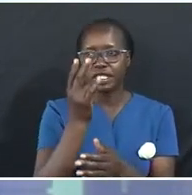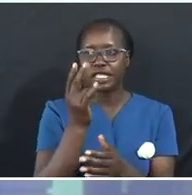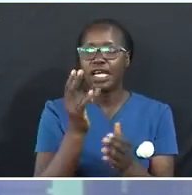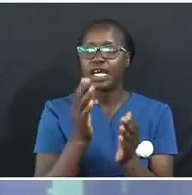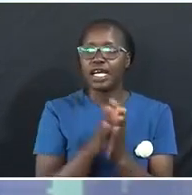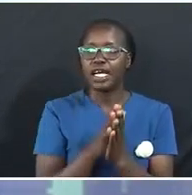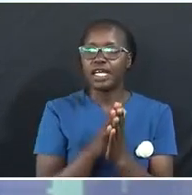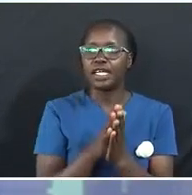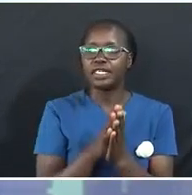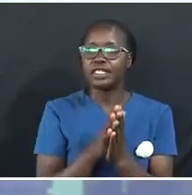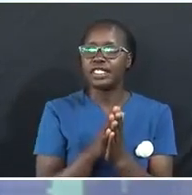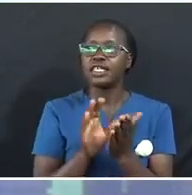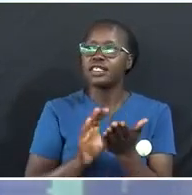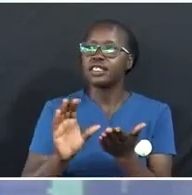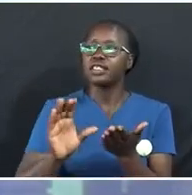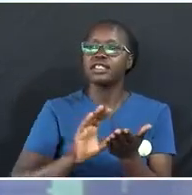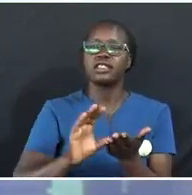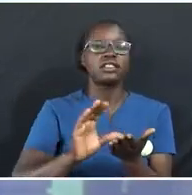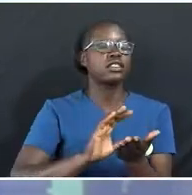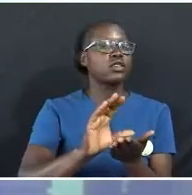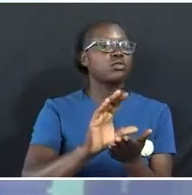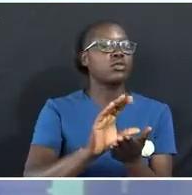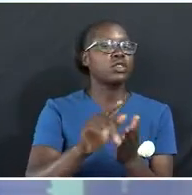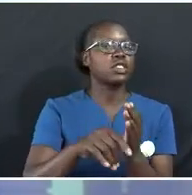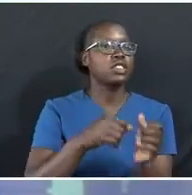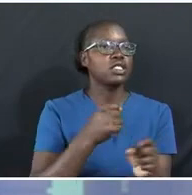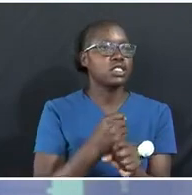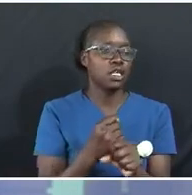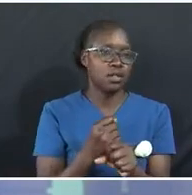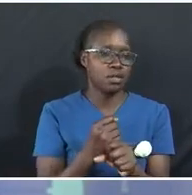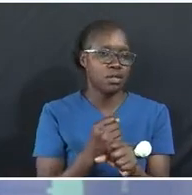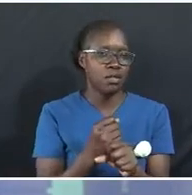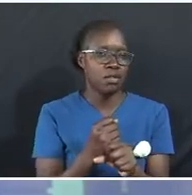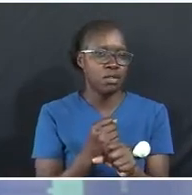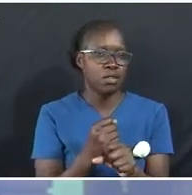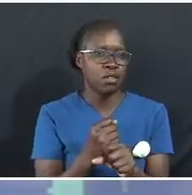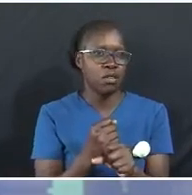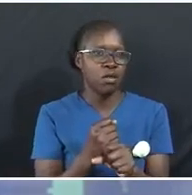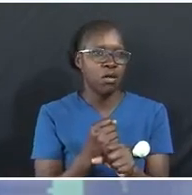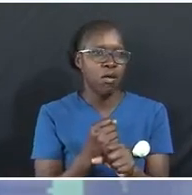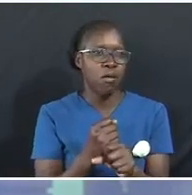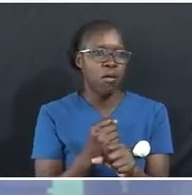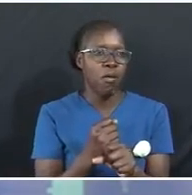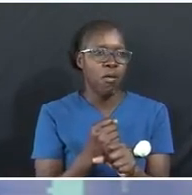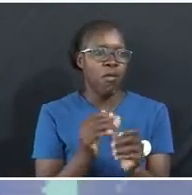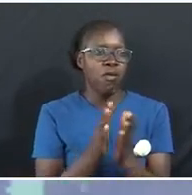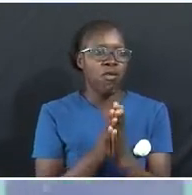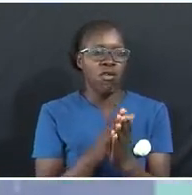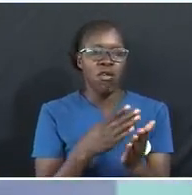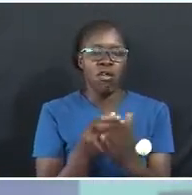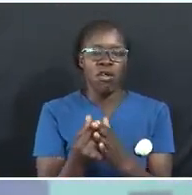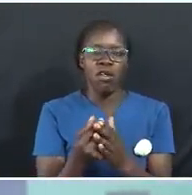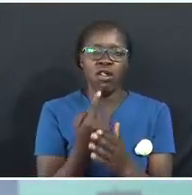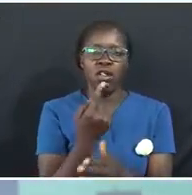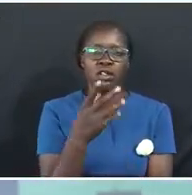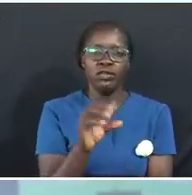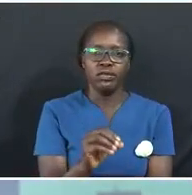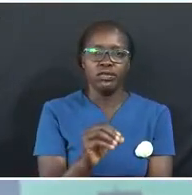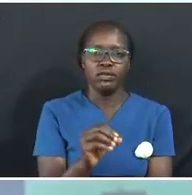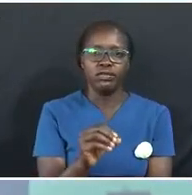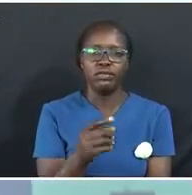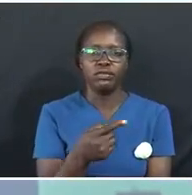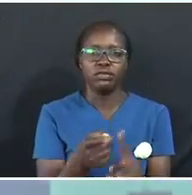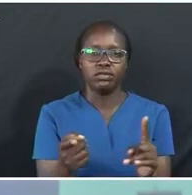to distribute two books this year at least. The price that came out here was 450, but there's a